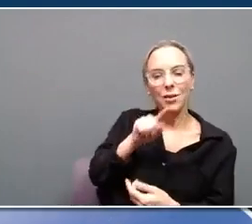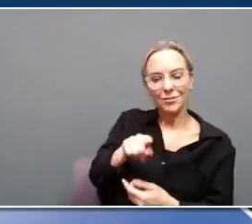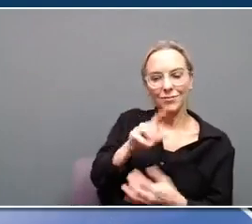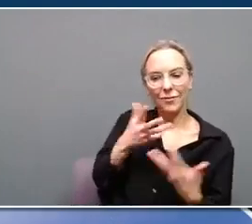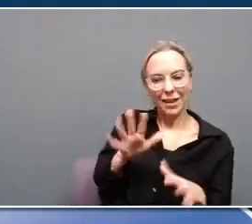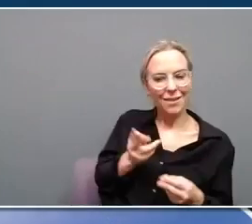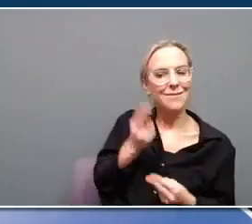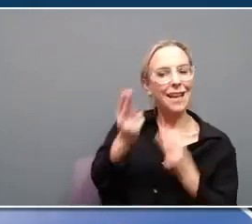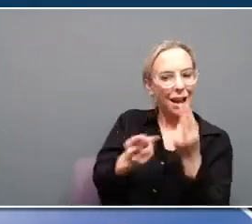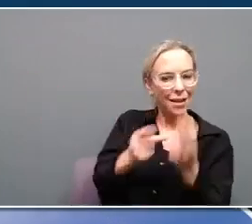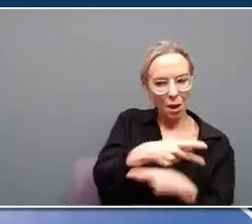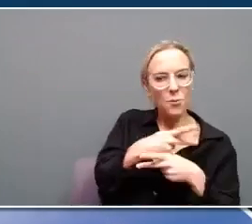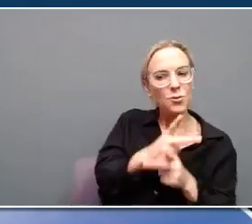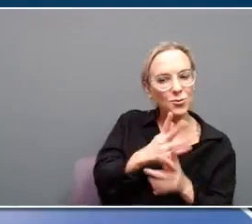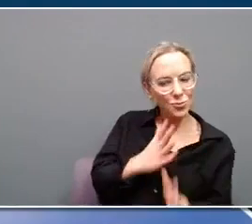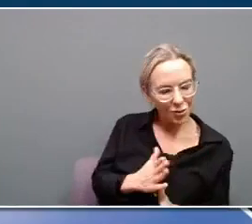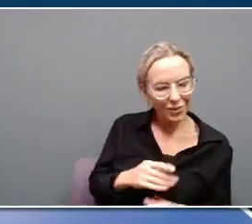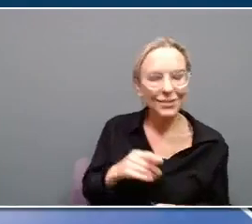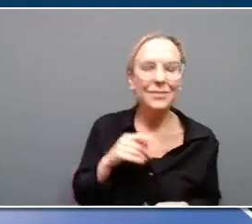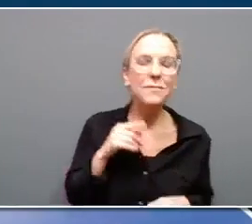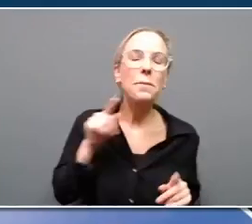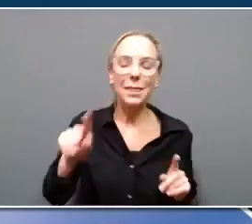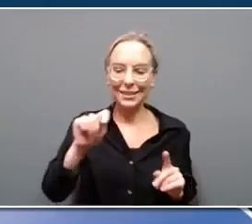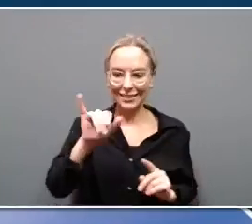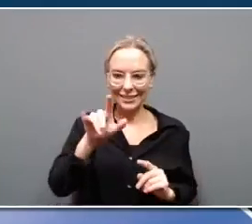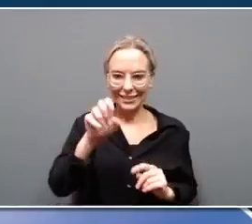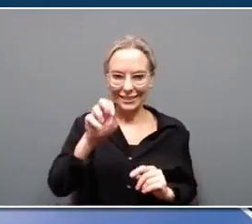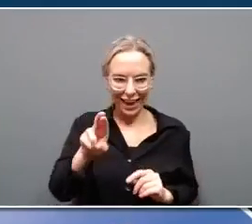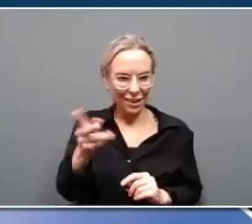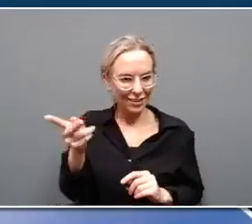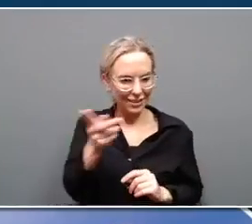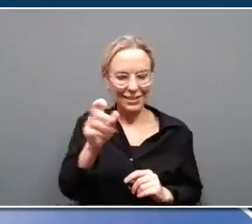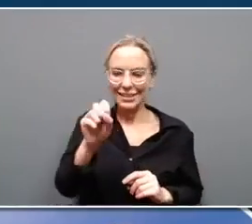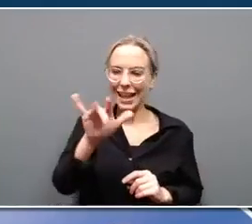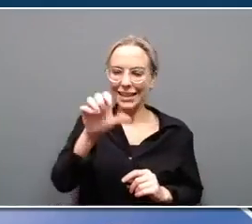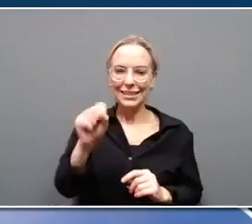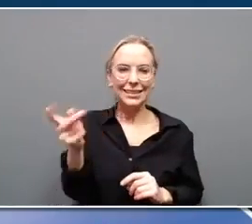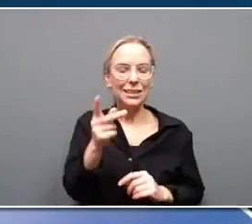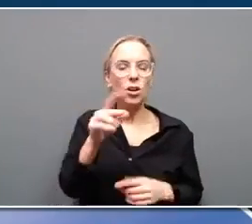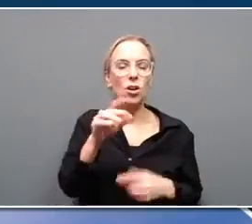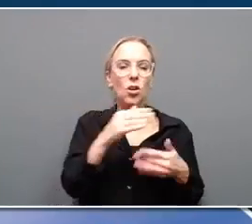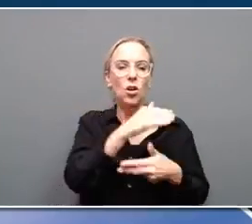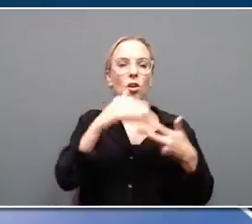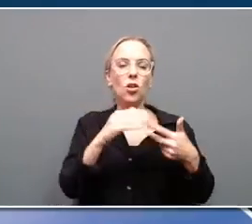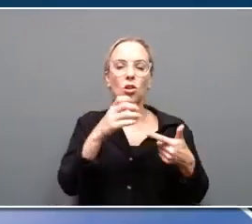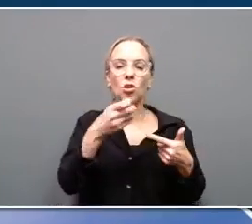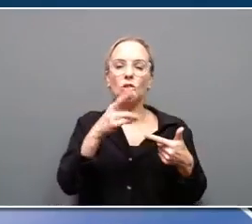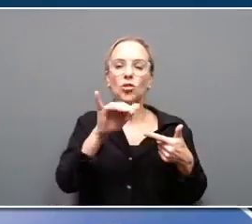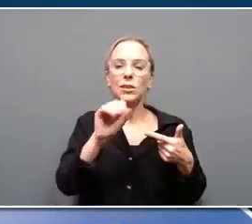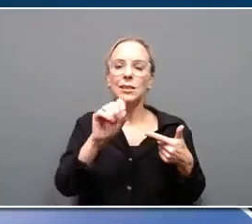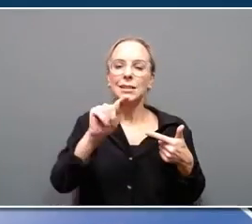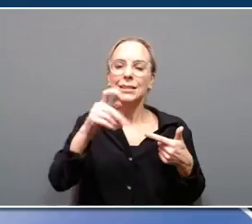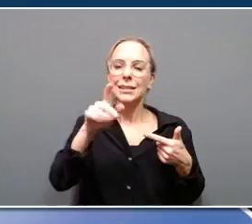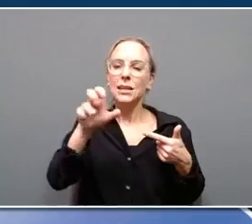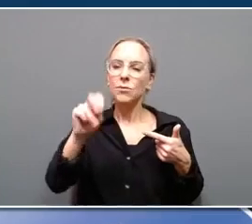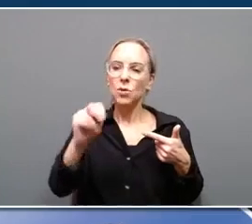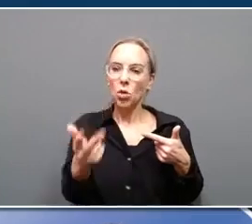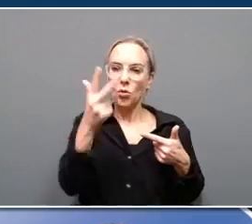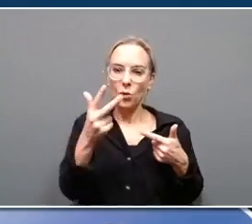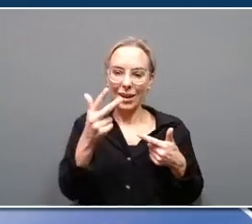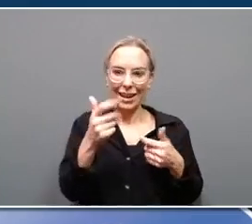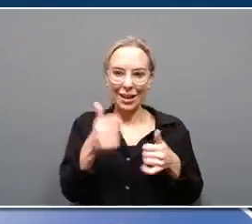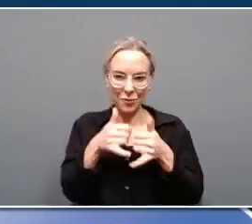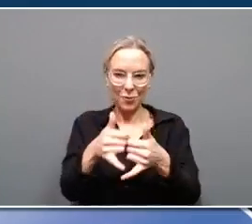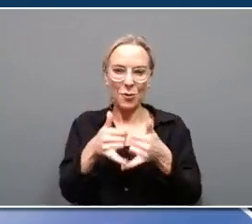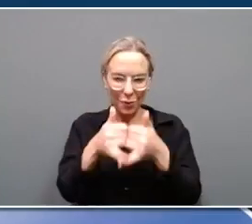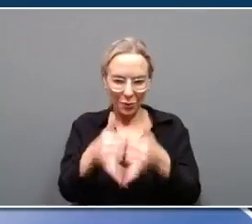producer. In addition to Tyler and Silas, Chris Stapleton was nominated for 3 awards, including Best Country Solo